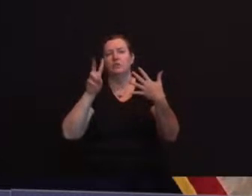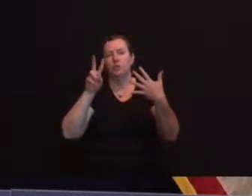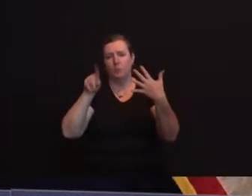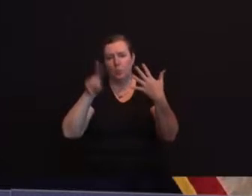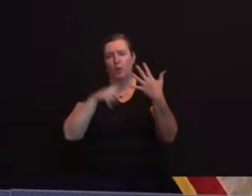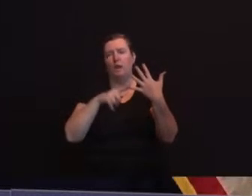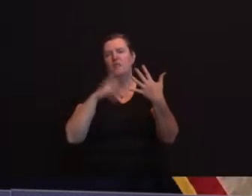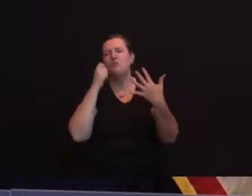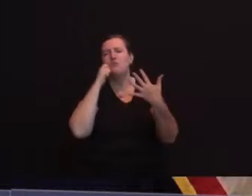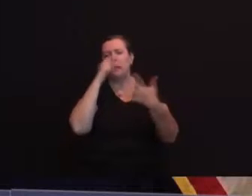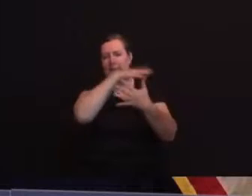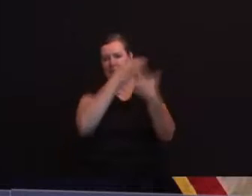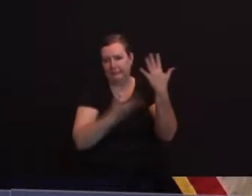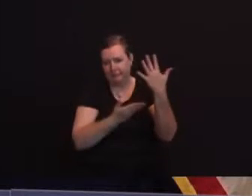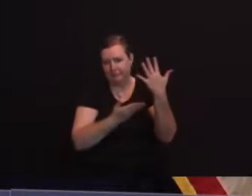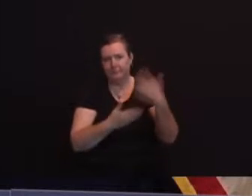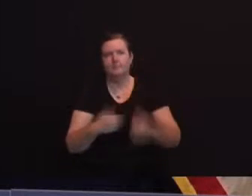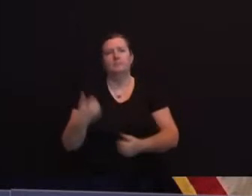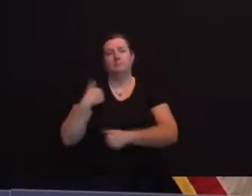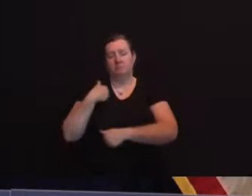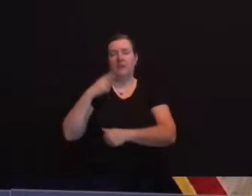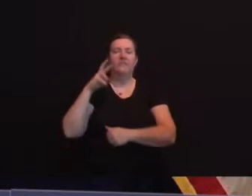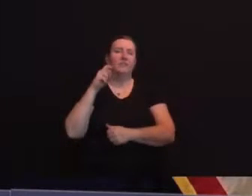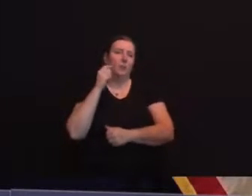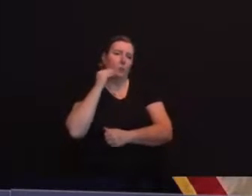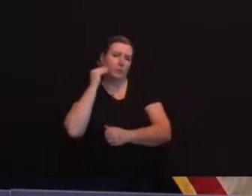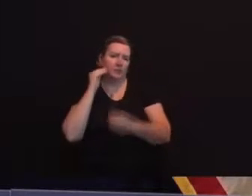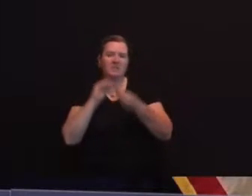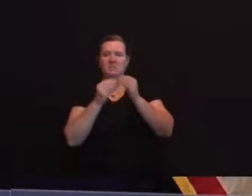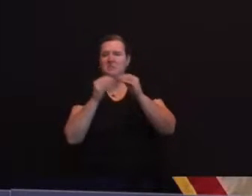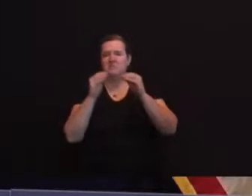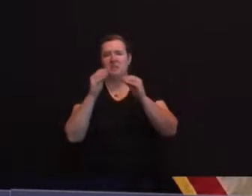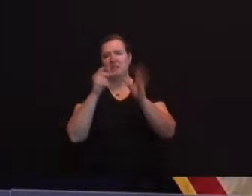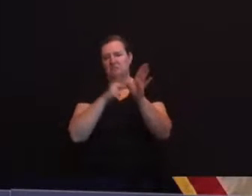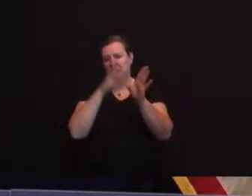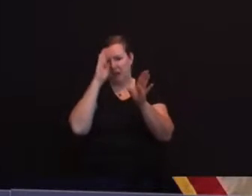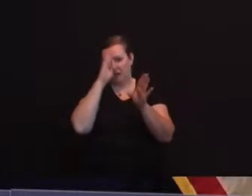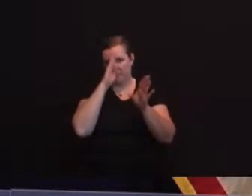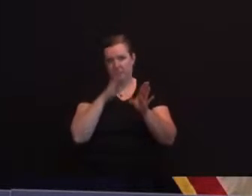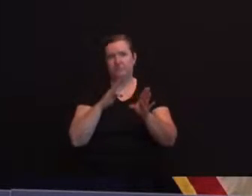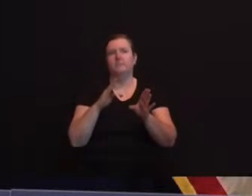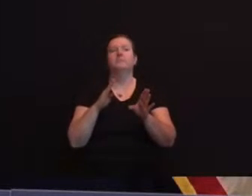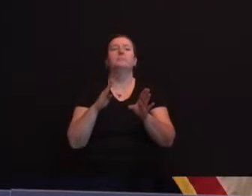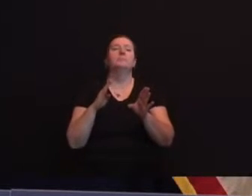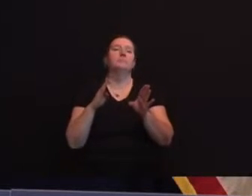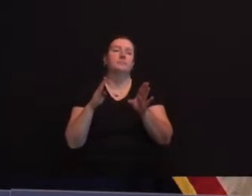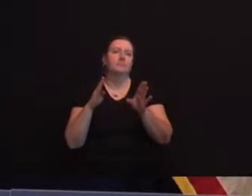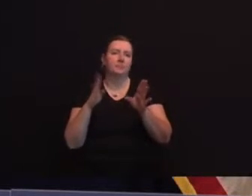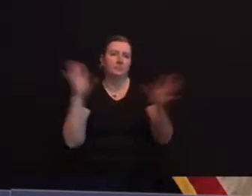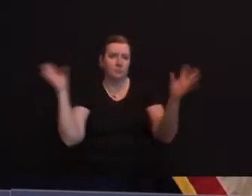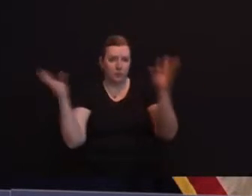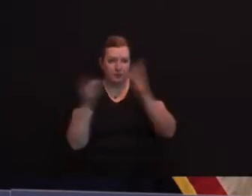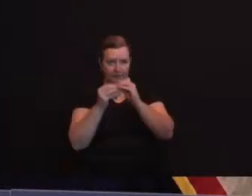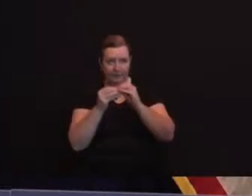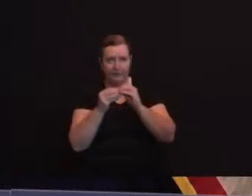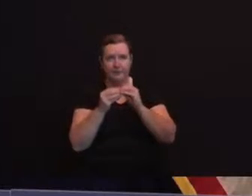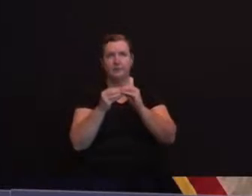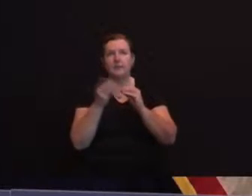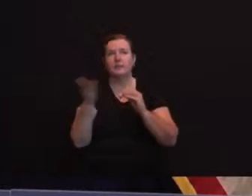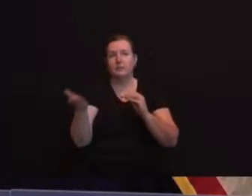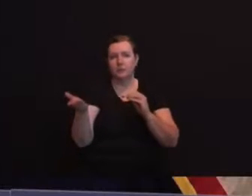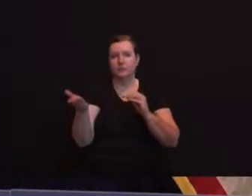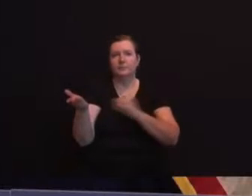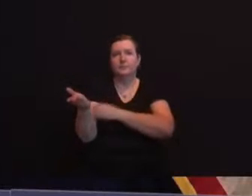the state veterans homes, the numbers remain the same. And at our psychiatric hospitals, cumulatively, there